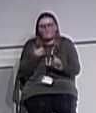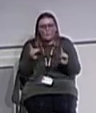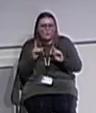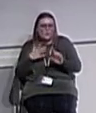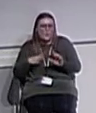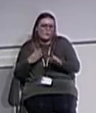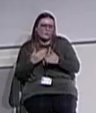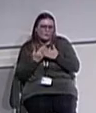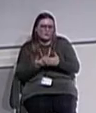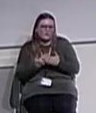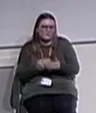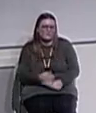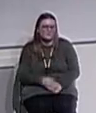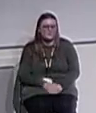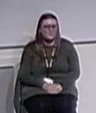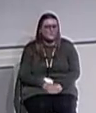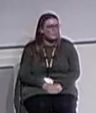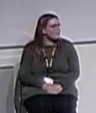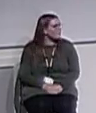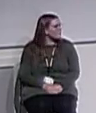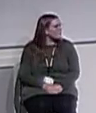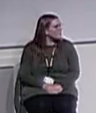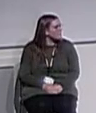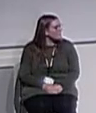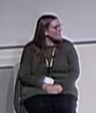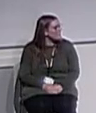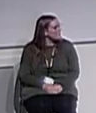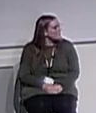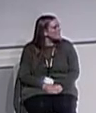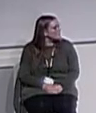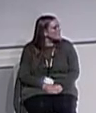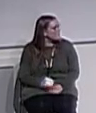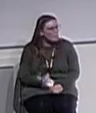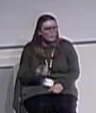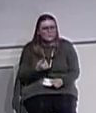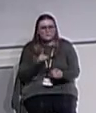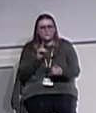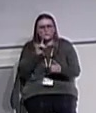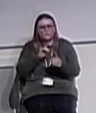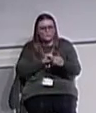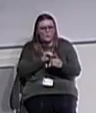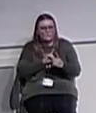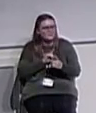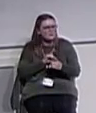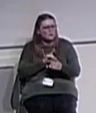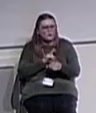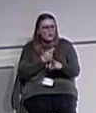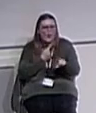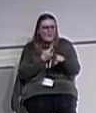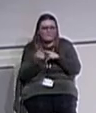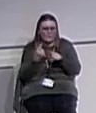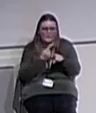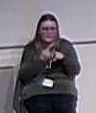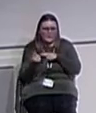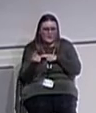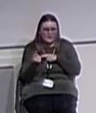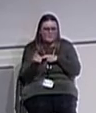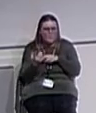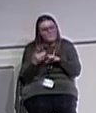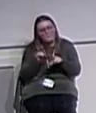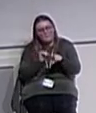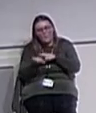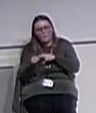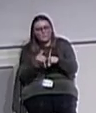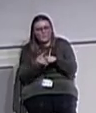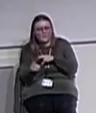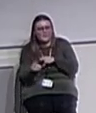into. You'll have tutorials not quite every week, but a lot of weeks through the